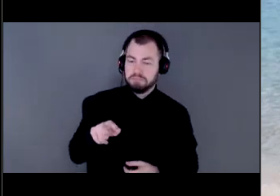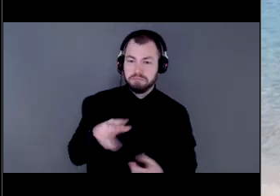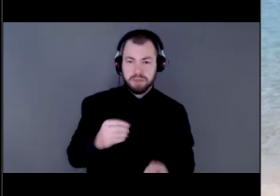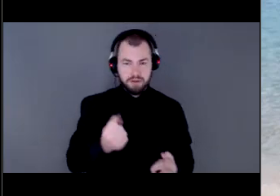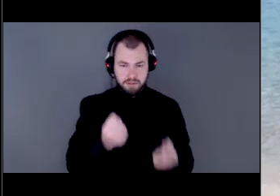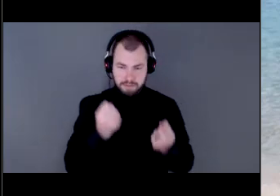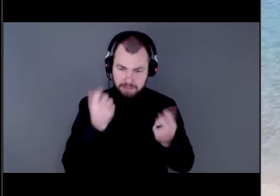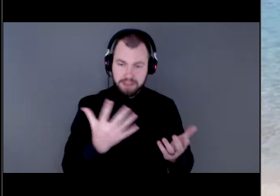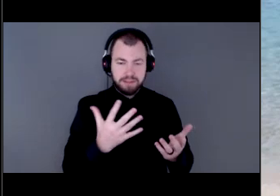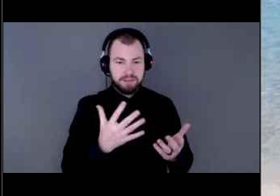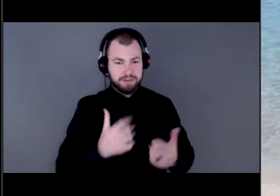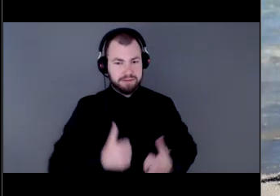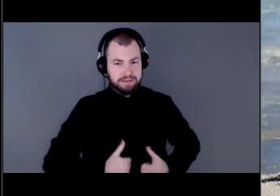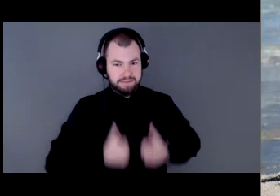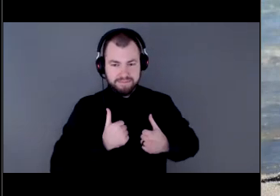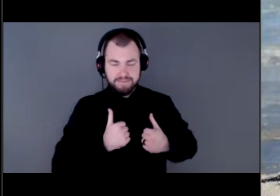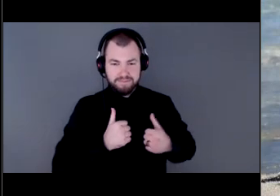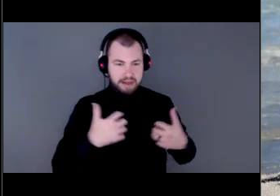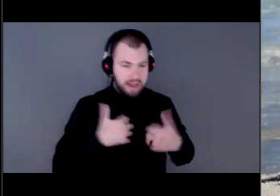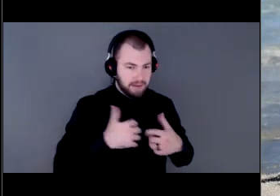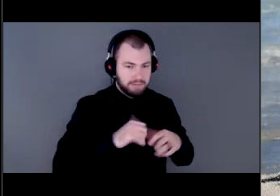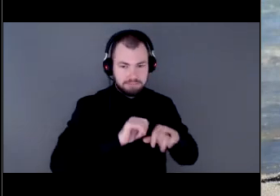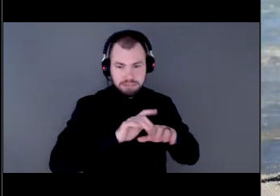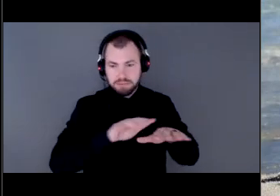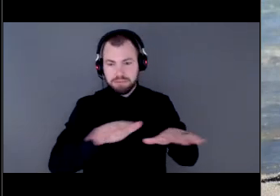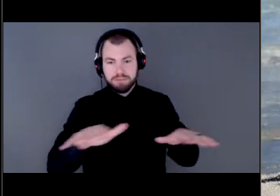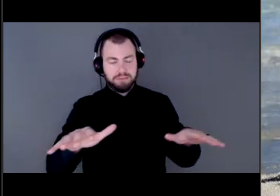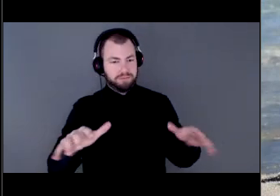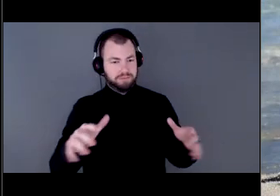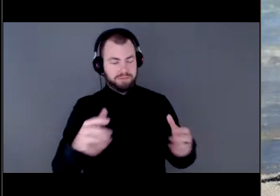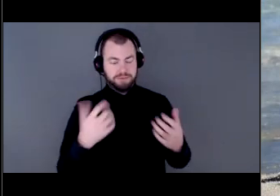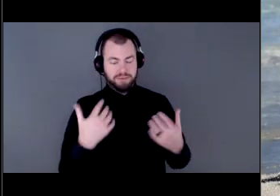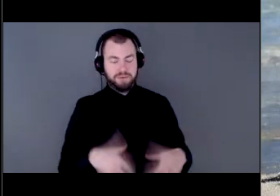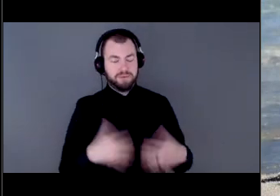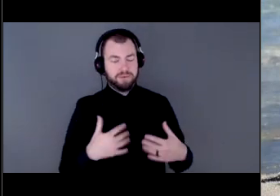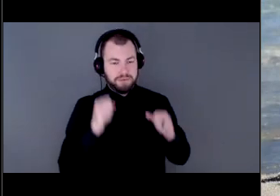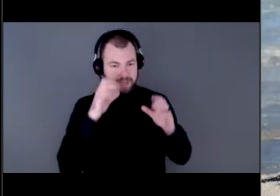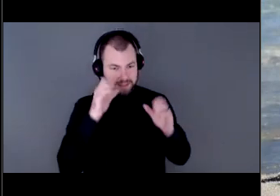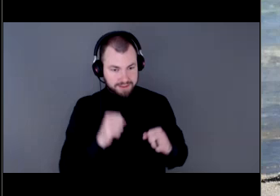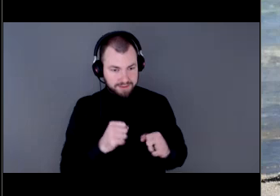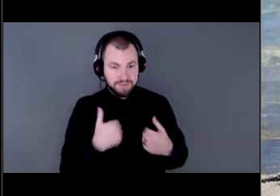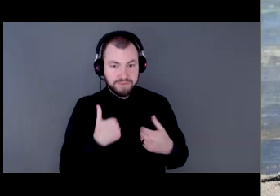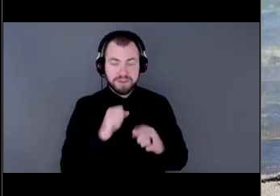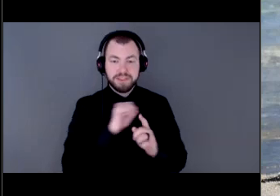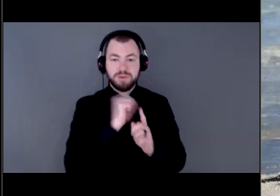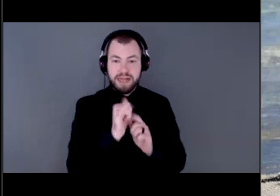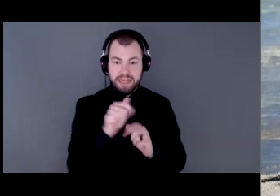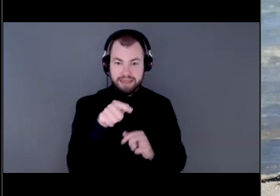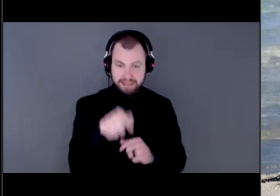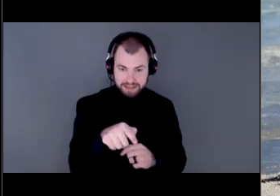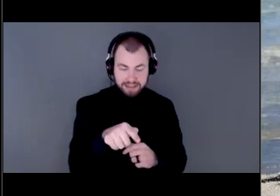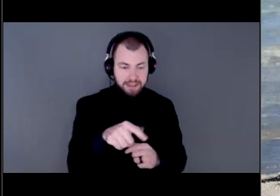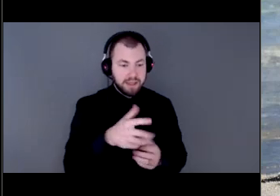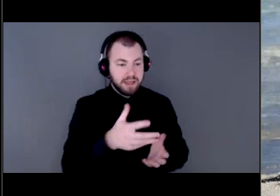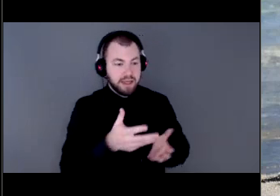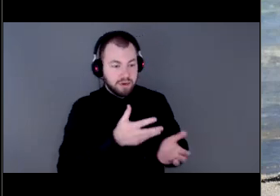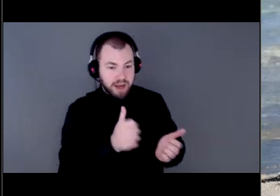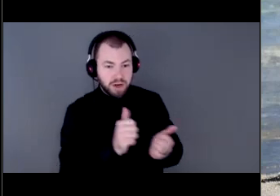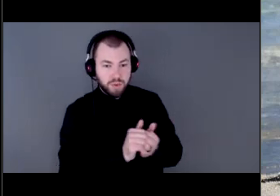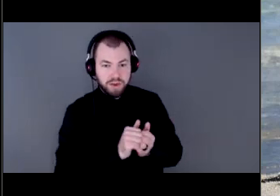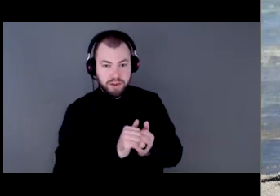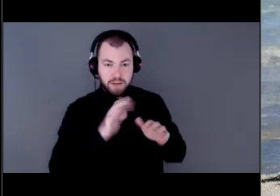next, is just off the charts. And so when you have a situation like this, interactions with marine debris are very,